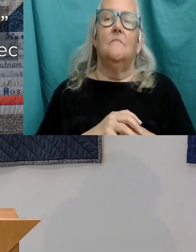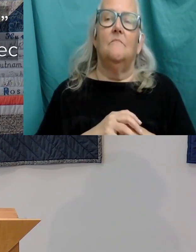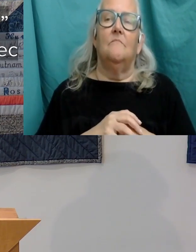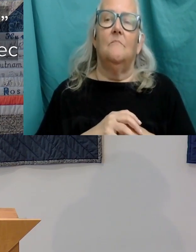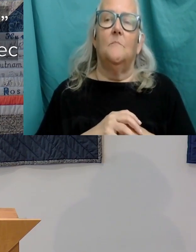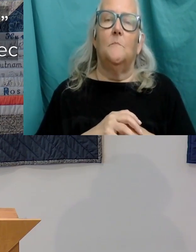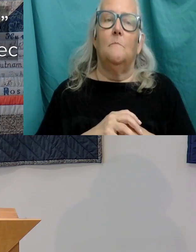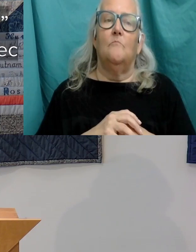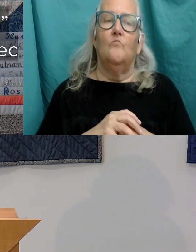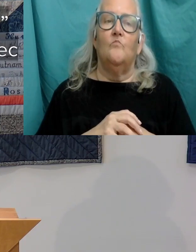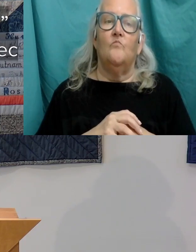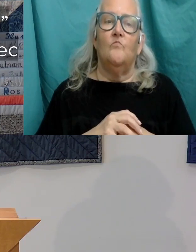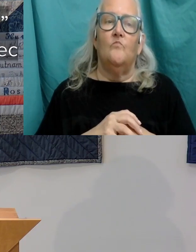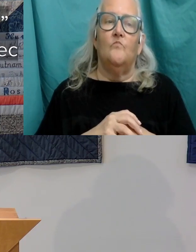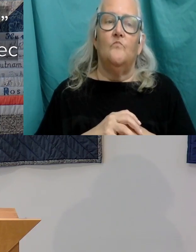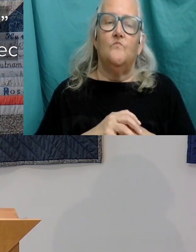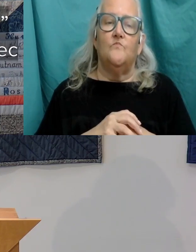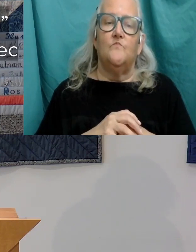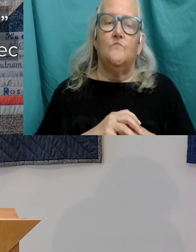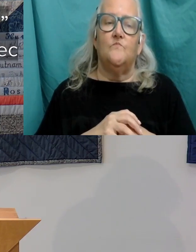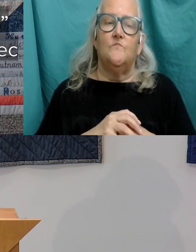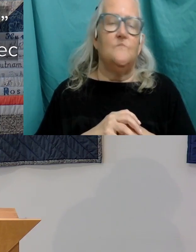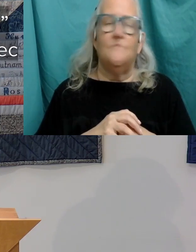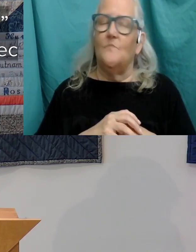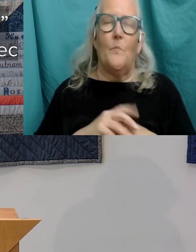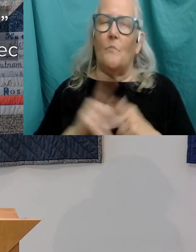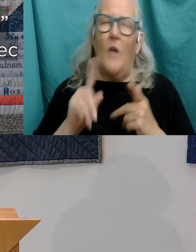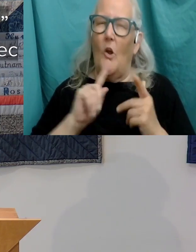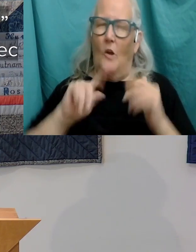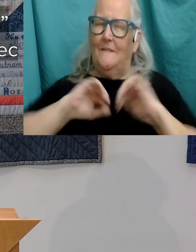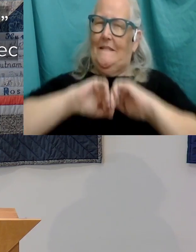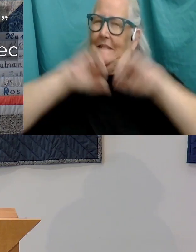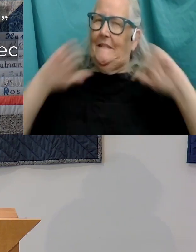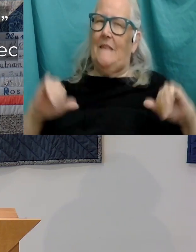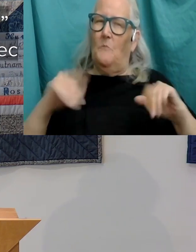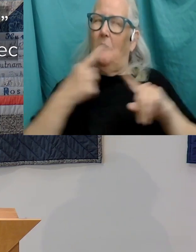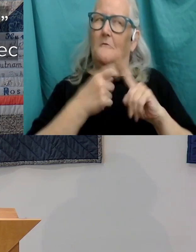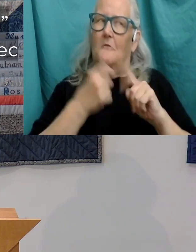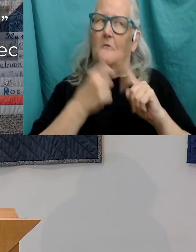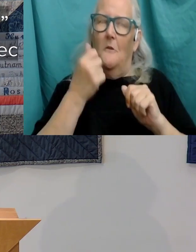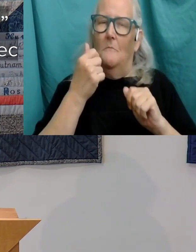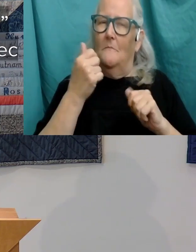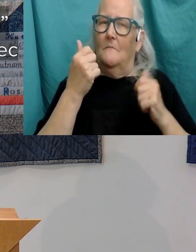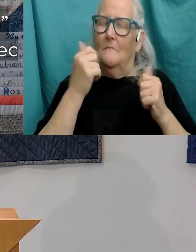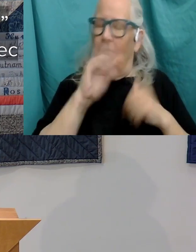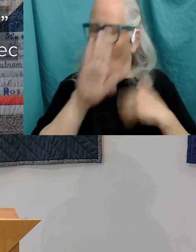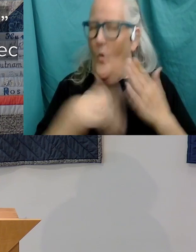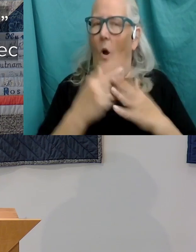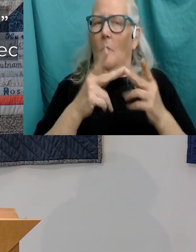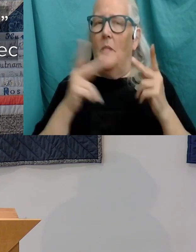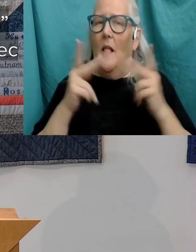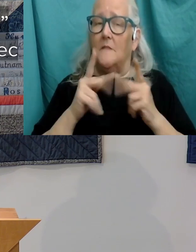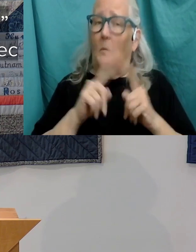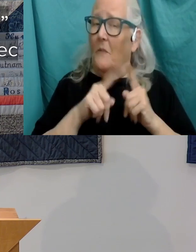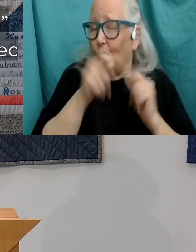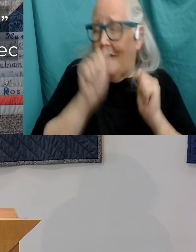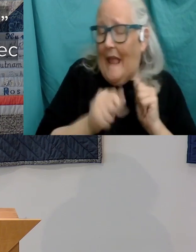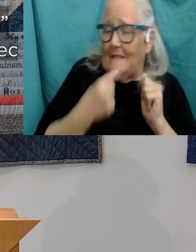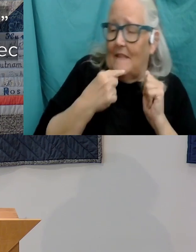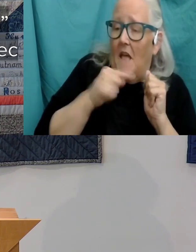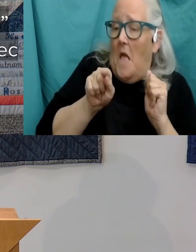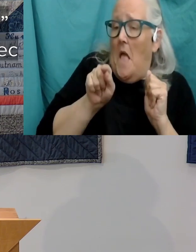are outside of all places, even though they may be possible to indicate their location in reality. Because